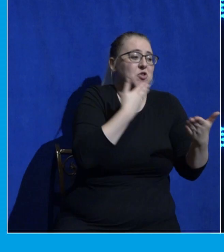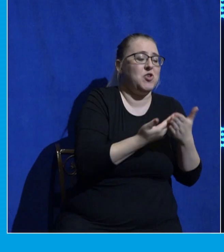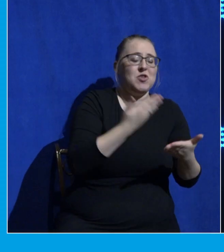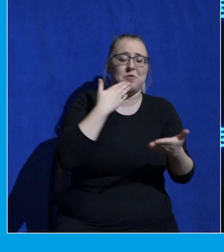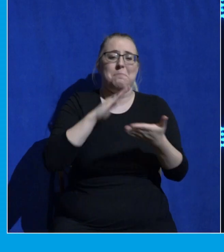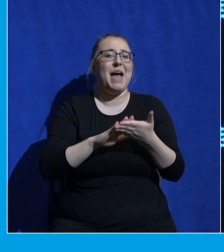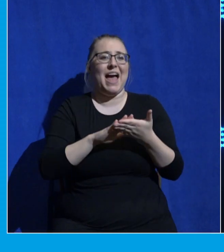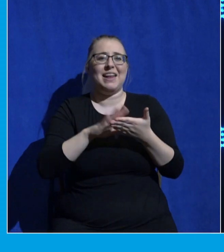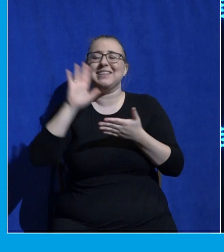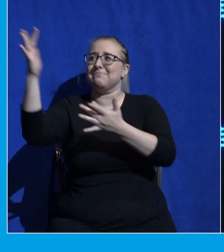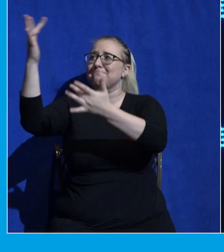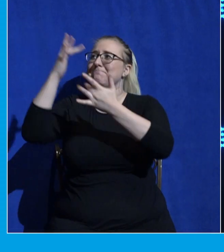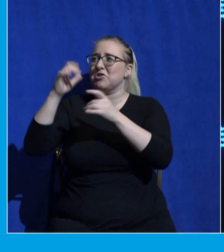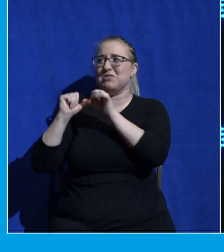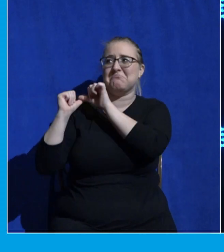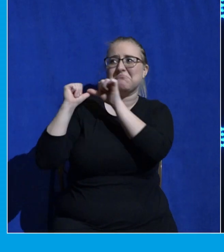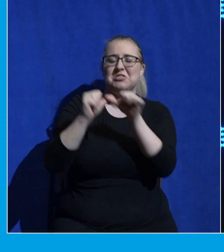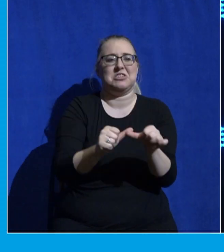But here's the thing this morning.